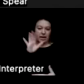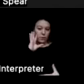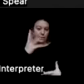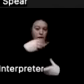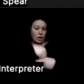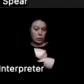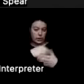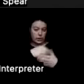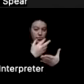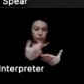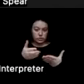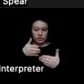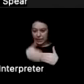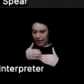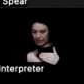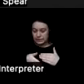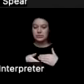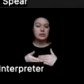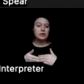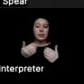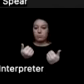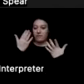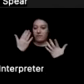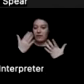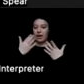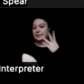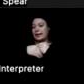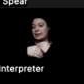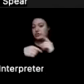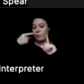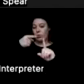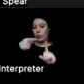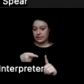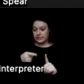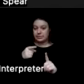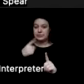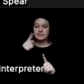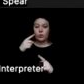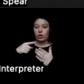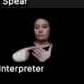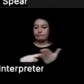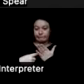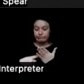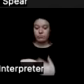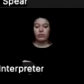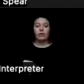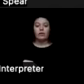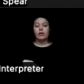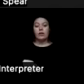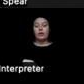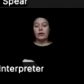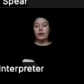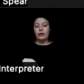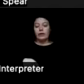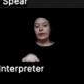provides additional talking points that can be helpful in these discussions. And so, as Javier had also pointed out, there